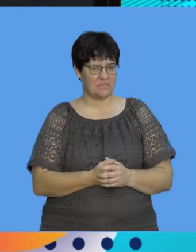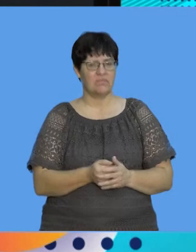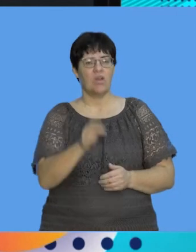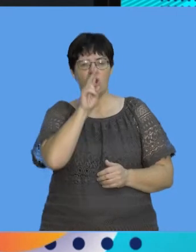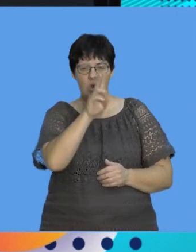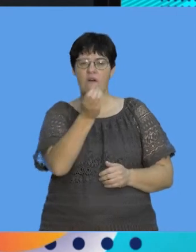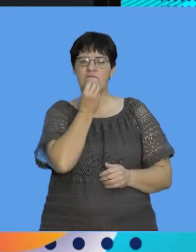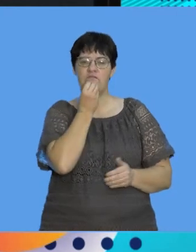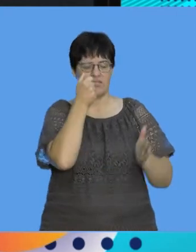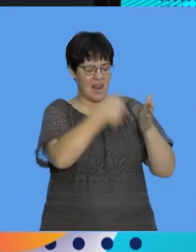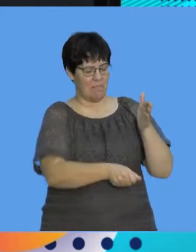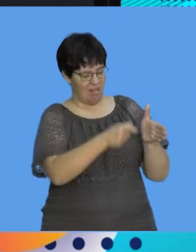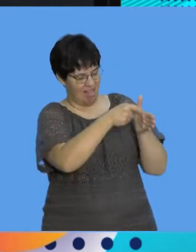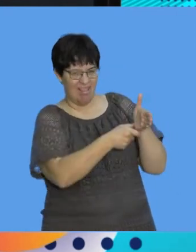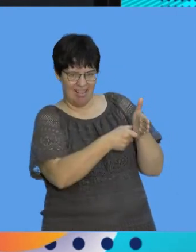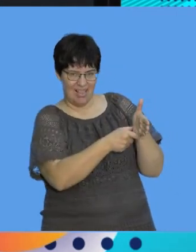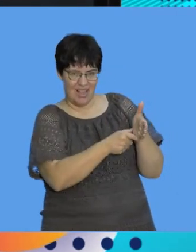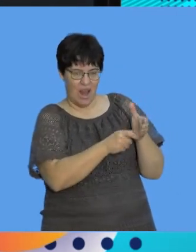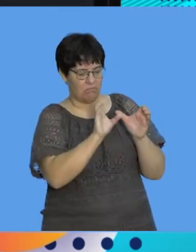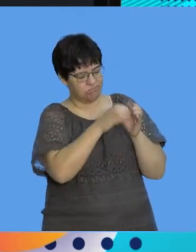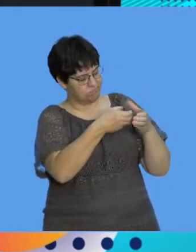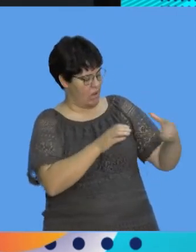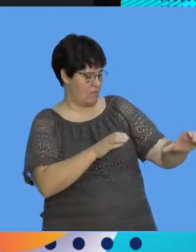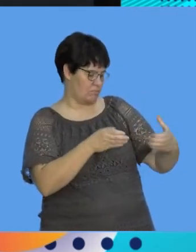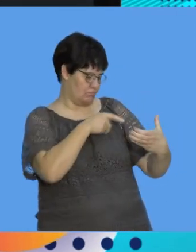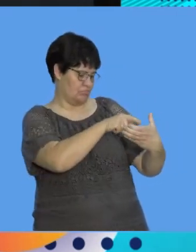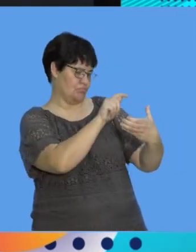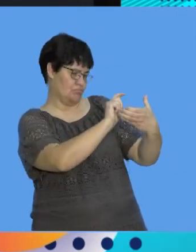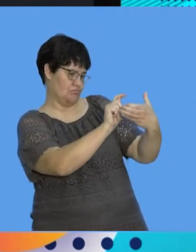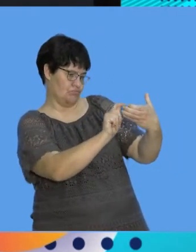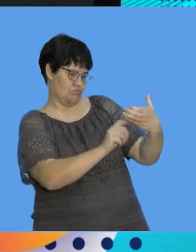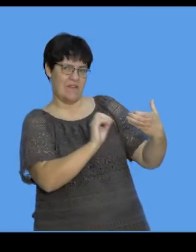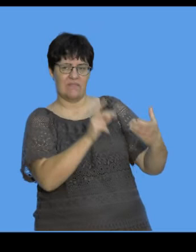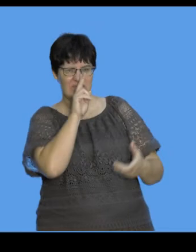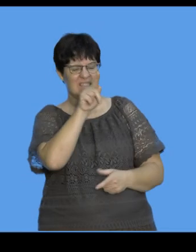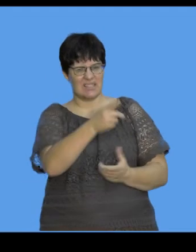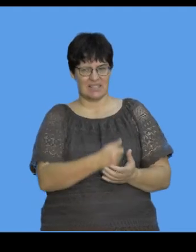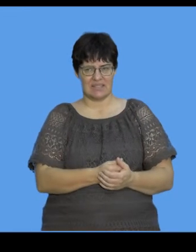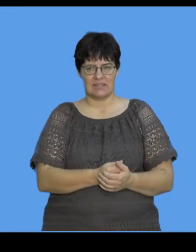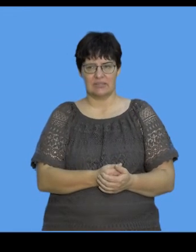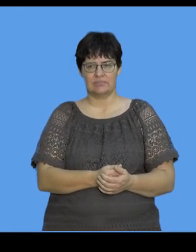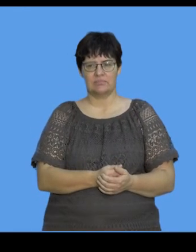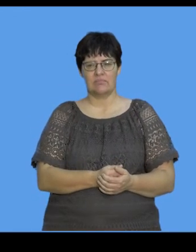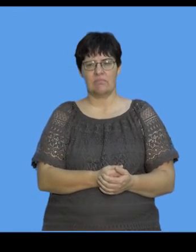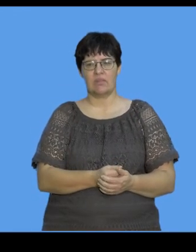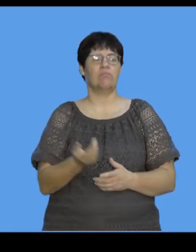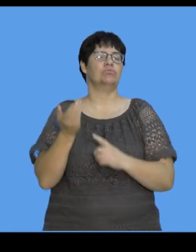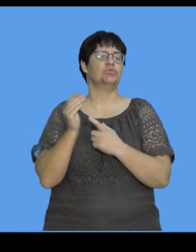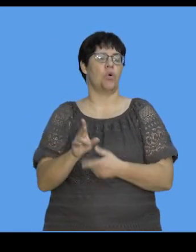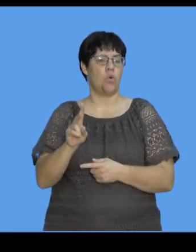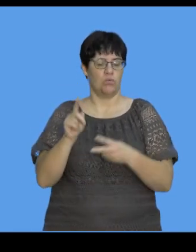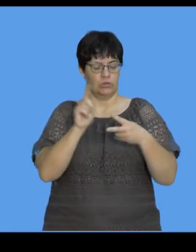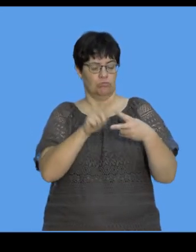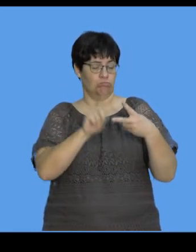look at your food labels. Okay, so I'm going to show you, have a look here. Oops, I go there. I'm going to show you